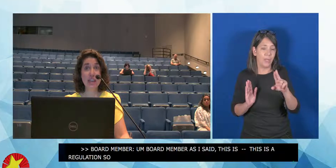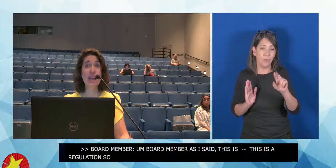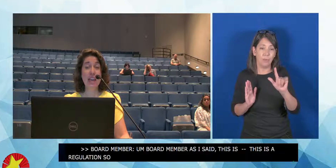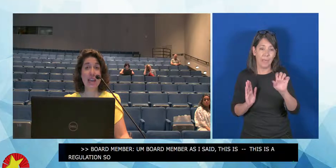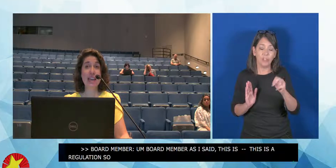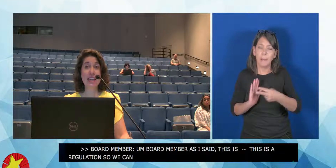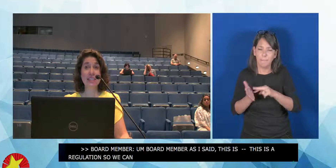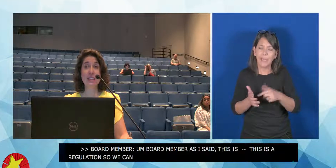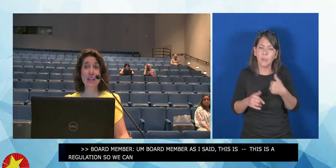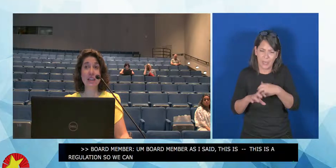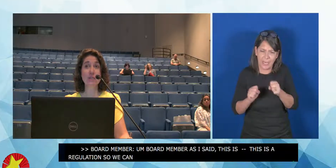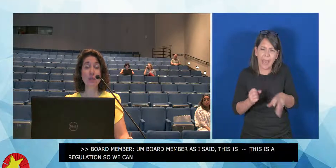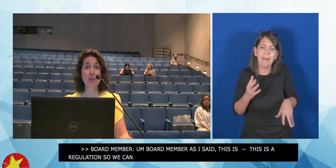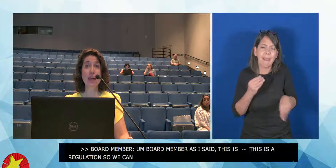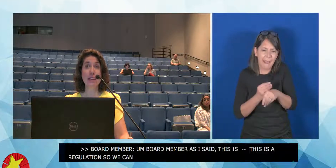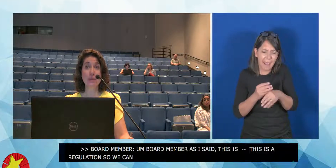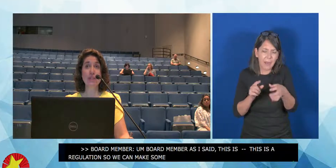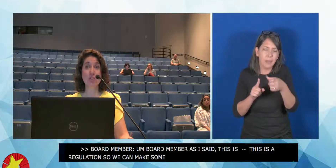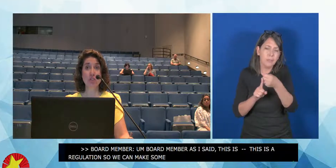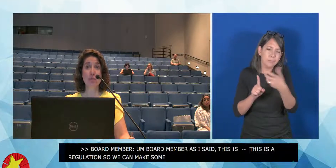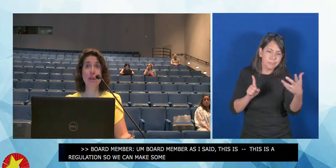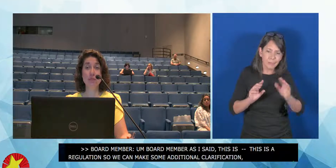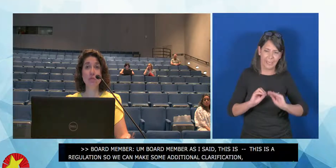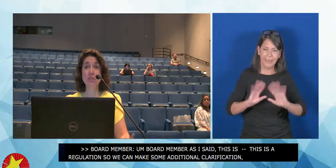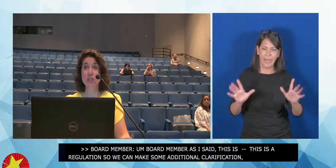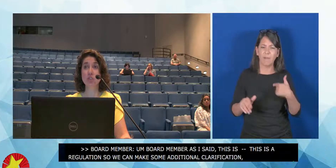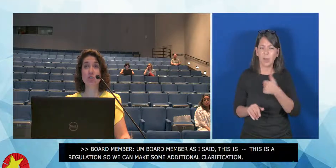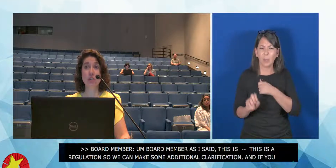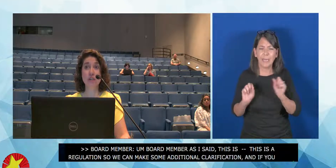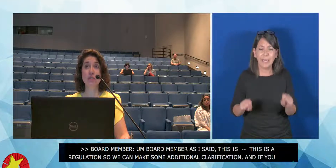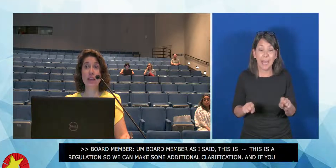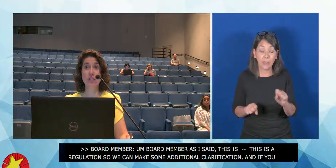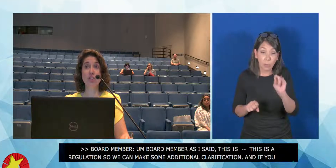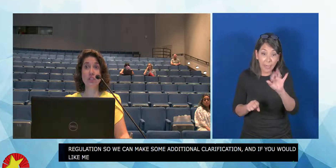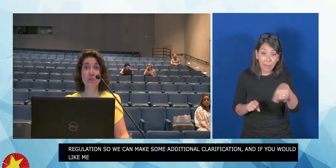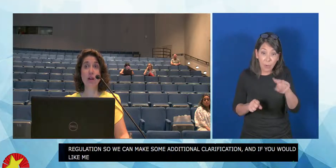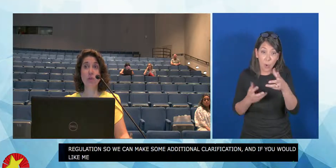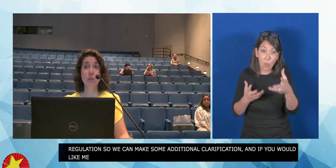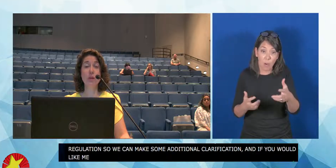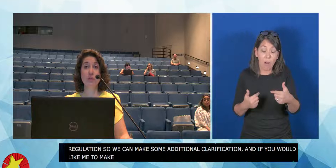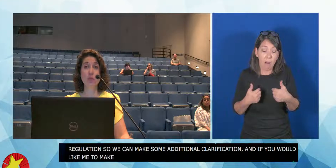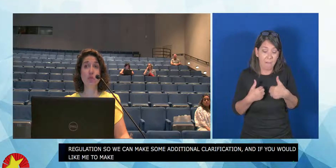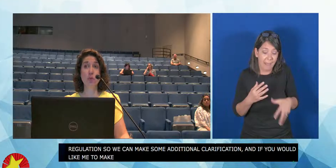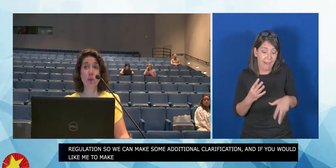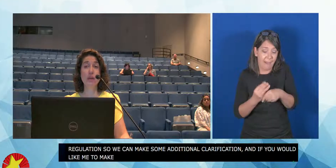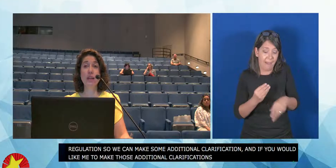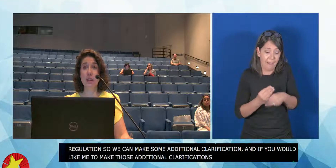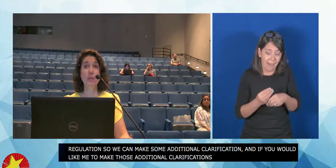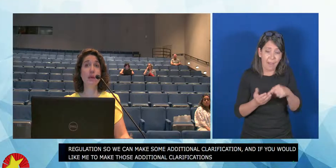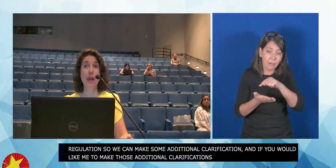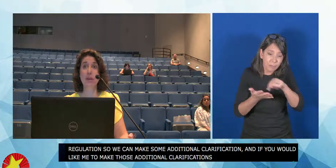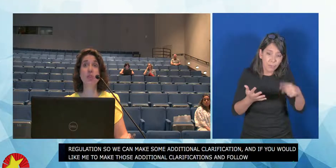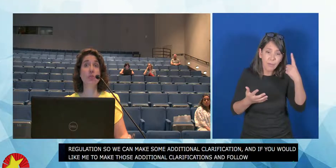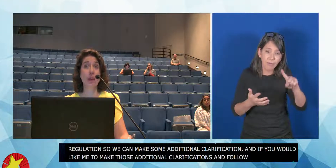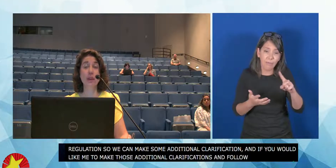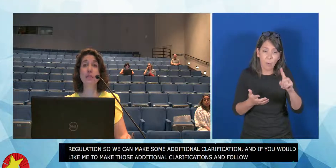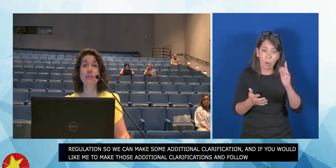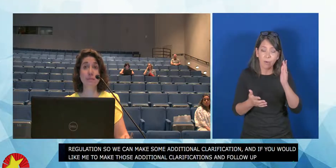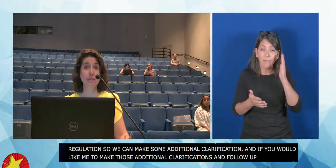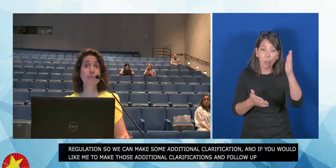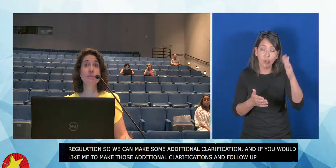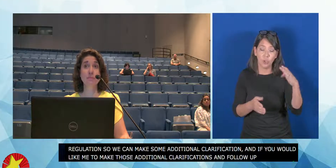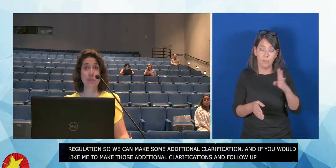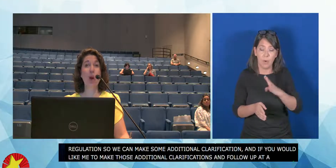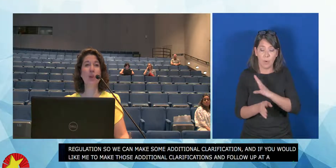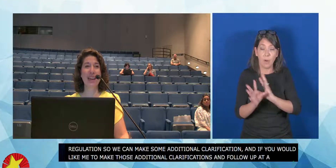clarification. And if you would like me to make those additional clarifications and follow up at a future board meeting, I would be happy to do that. I